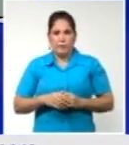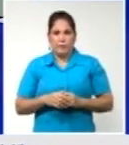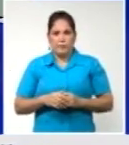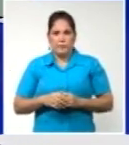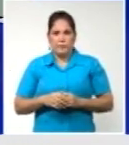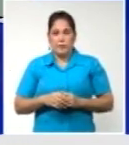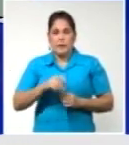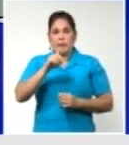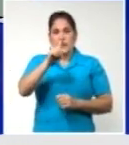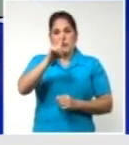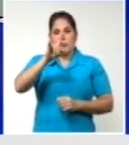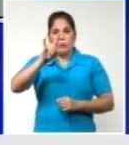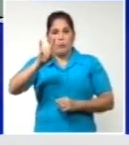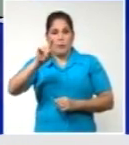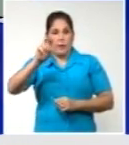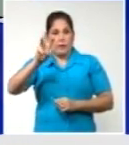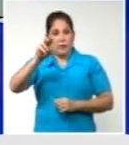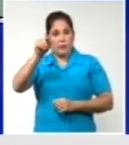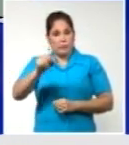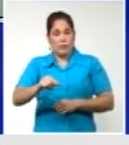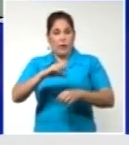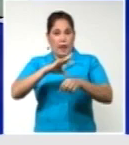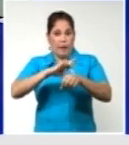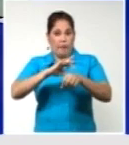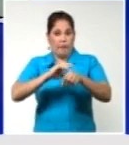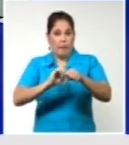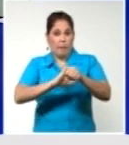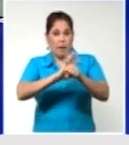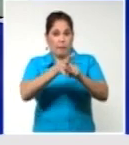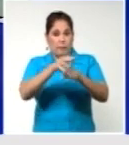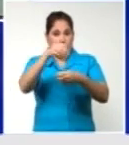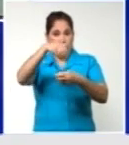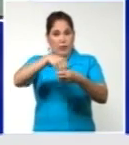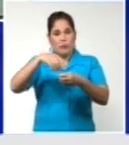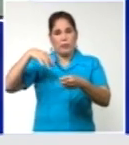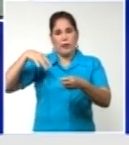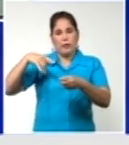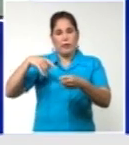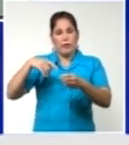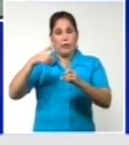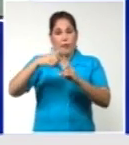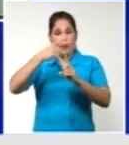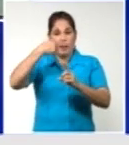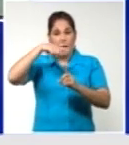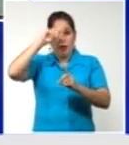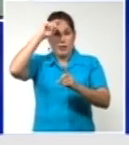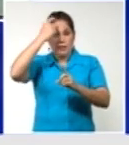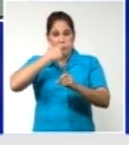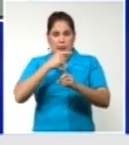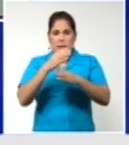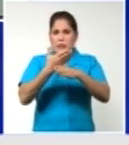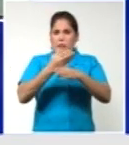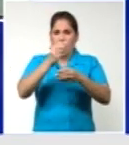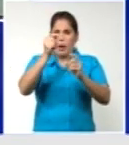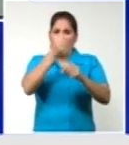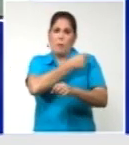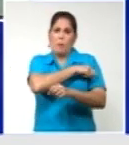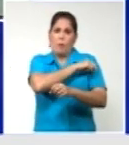the last 15 days. Next comes Ciego de Ávila with 43 cases and a rate